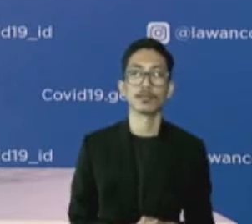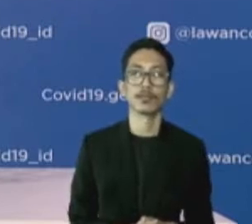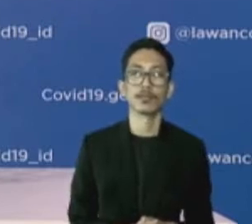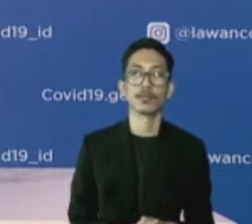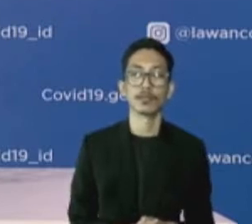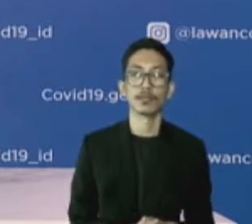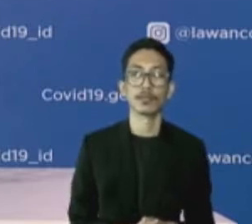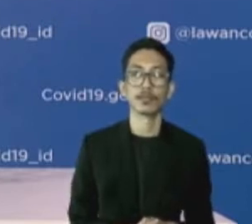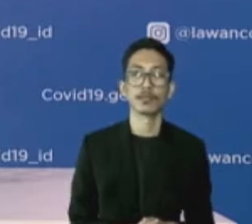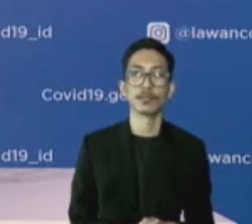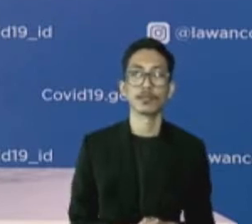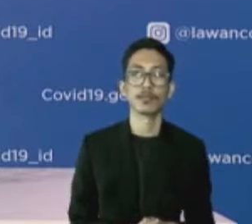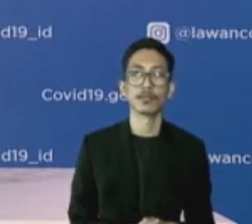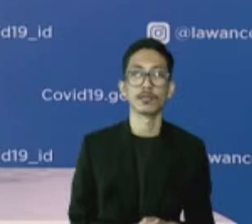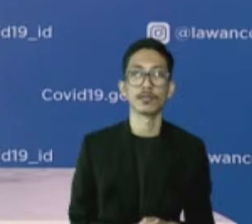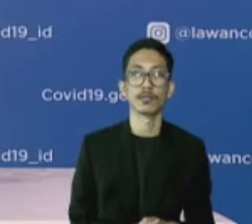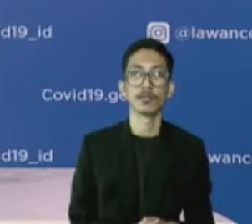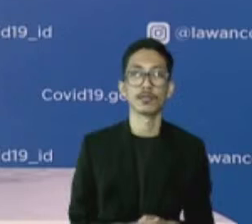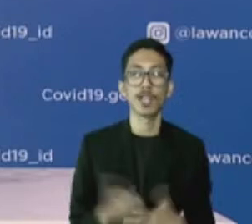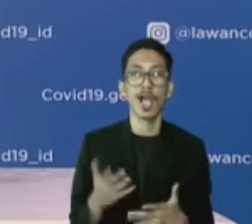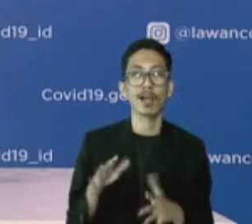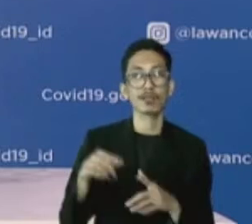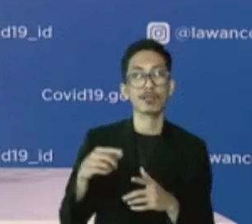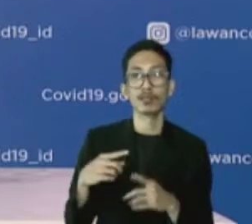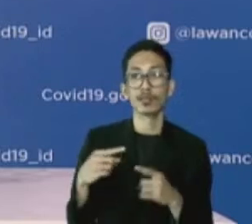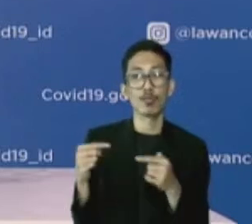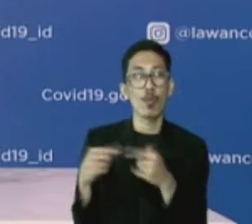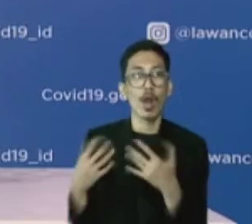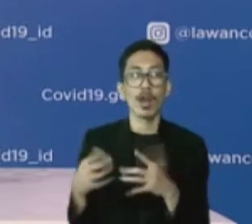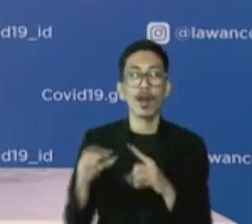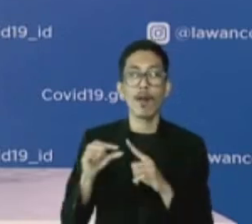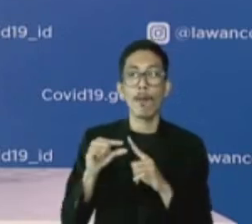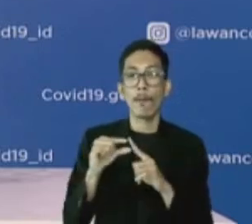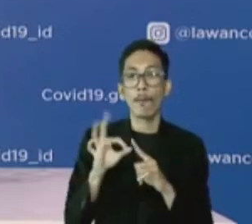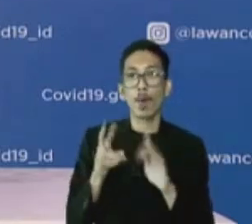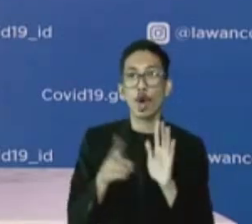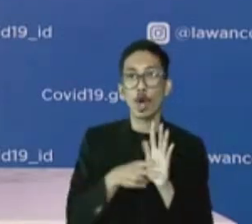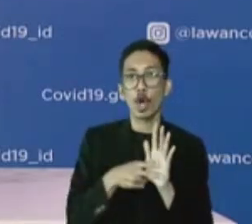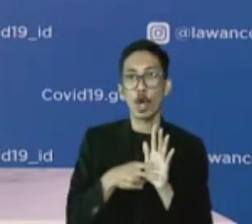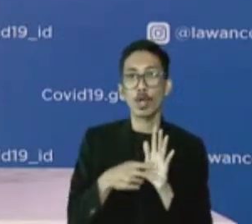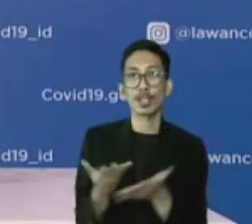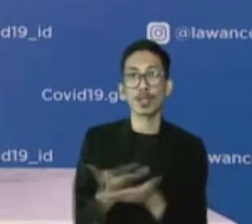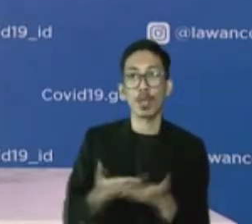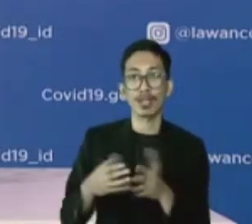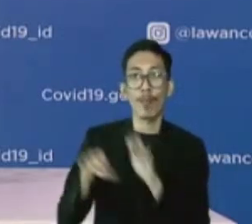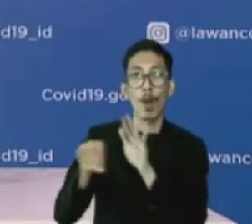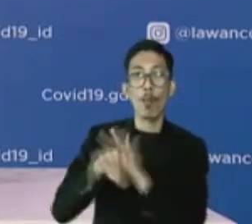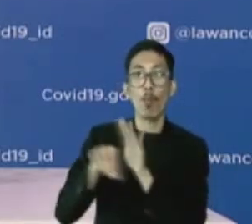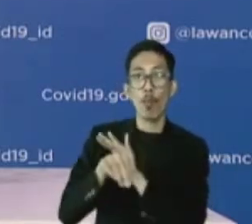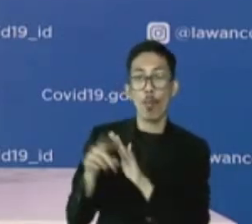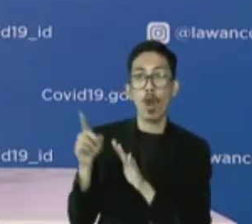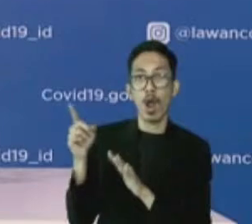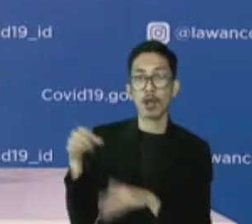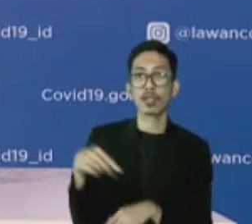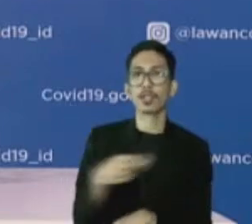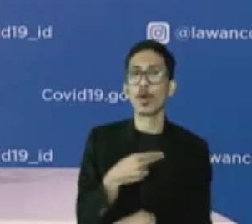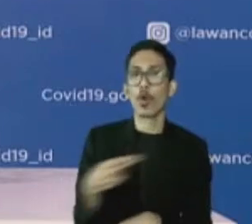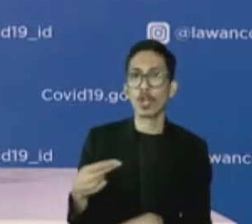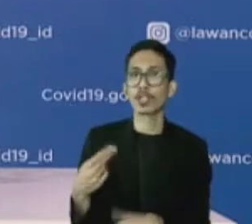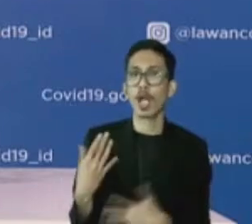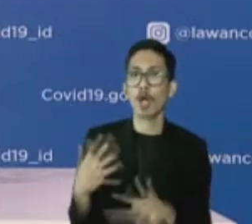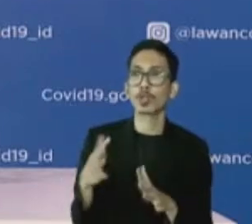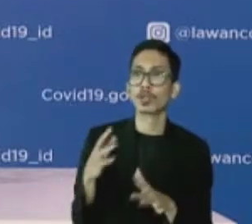elements in the event of PON 20 in the midst of the pandemic. And Indonesia is said to be